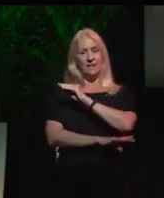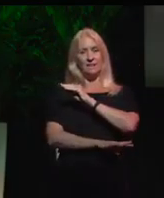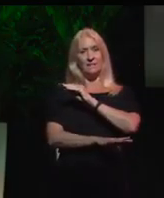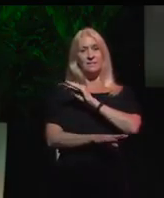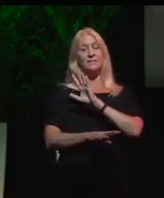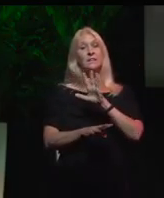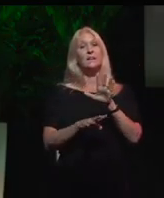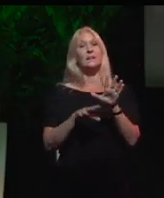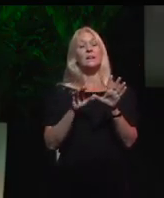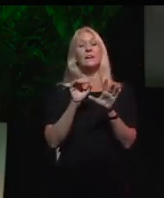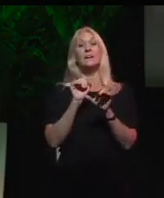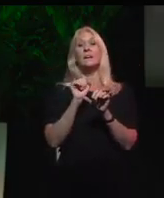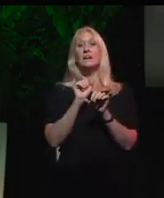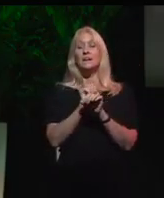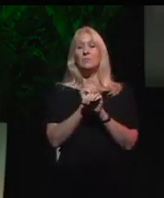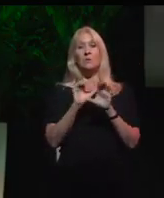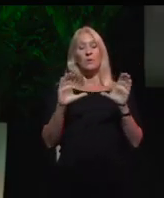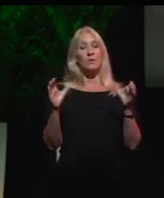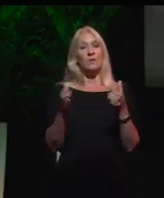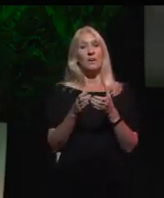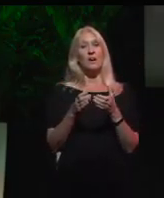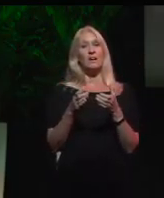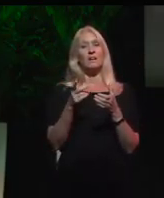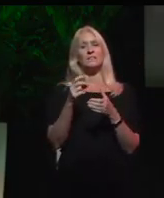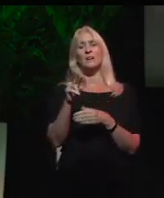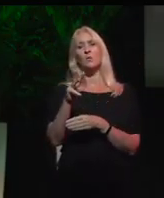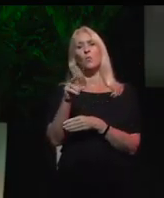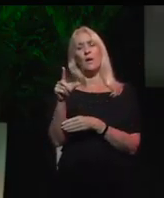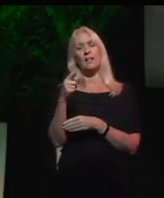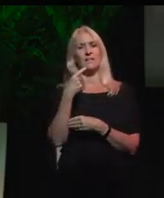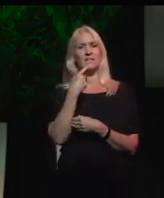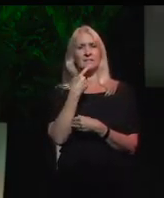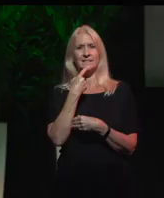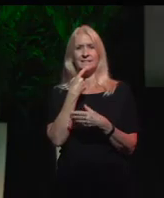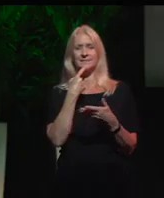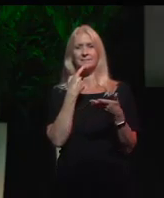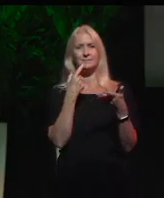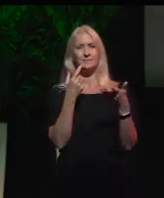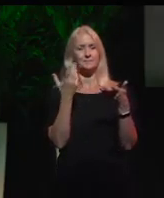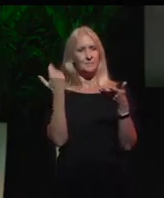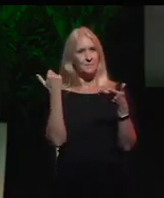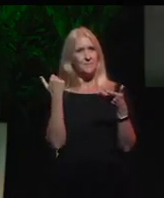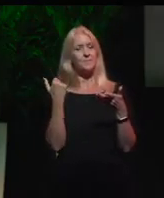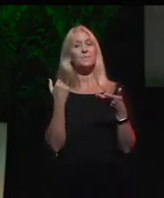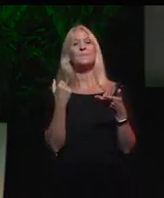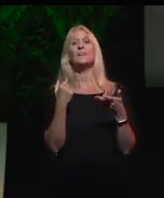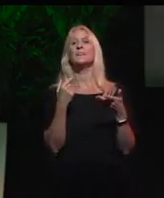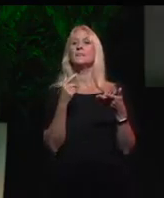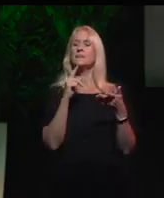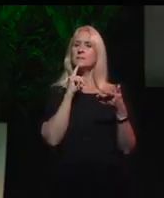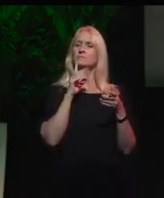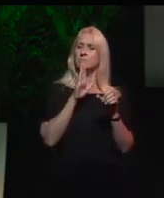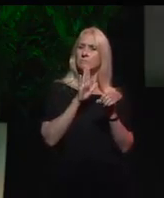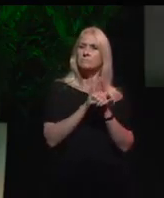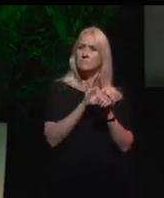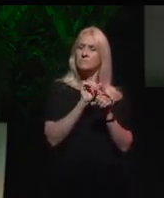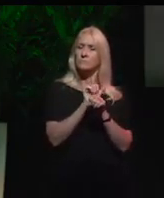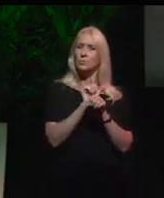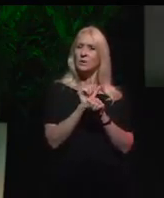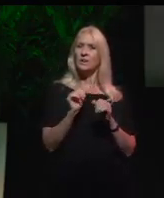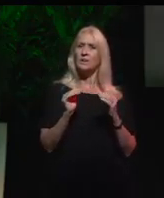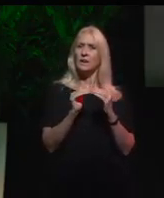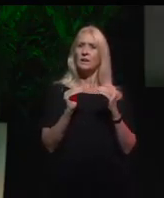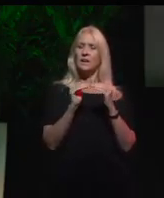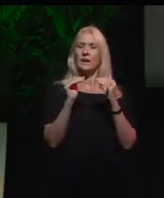committee meeting Dr. Wall established and mentioned earlier to a committee to work on large-scale transitions to a COVID